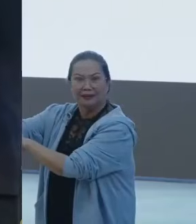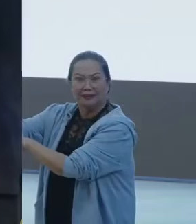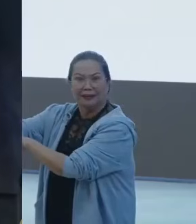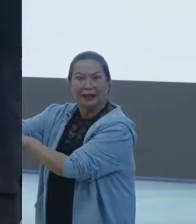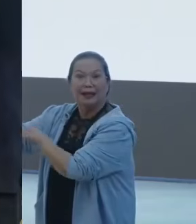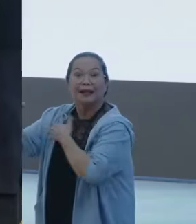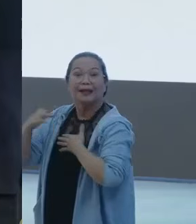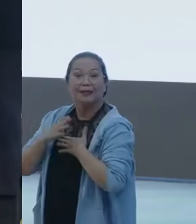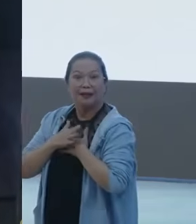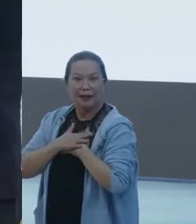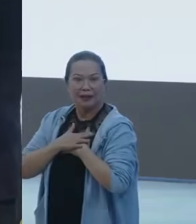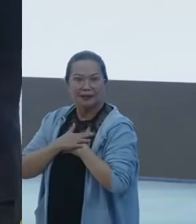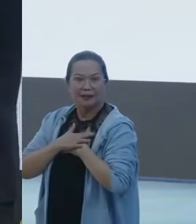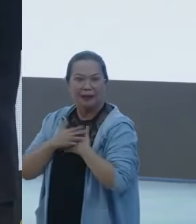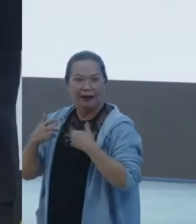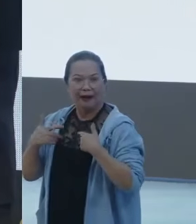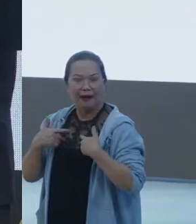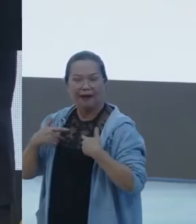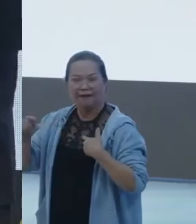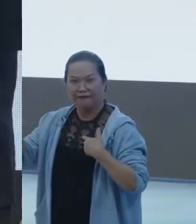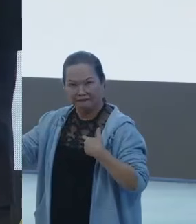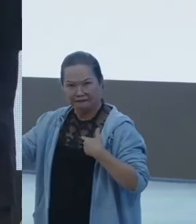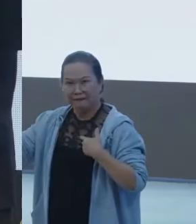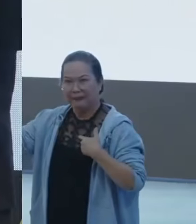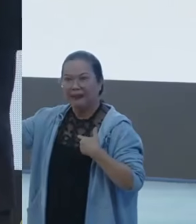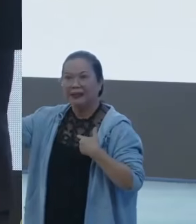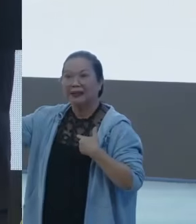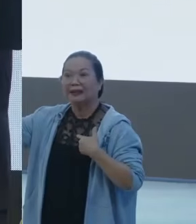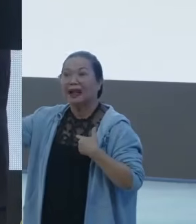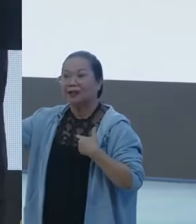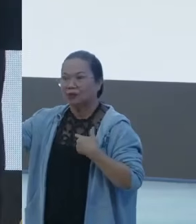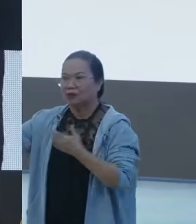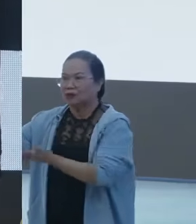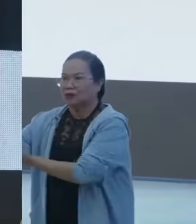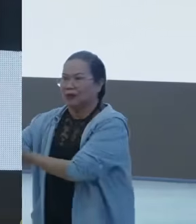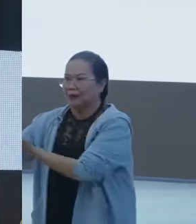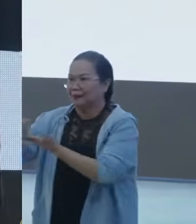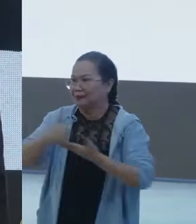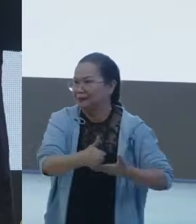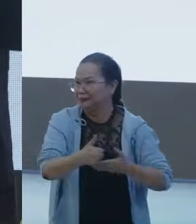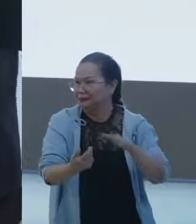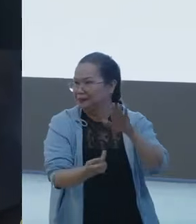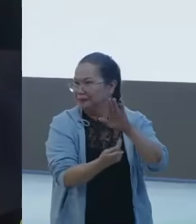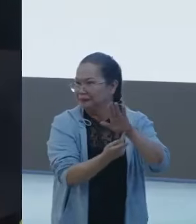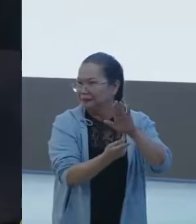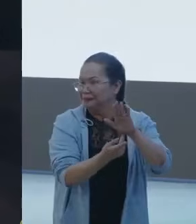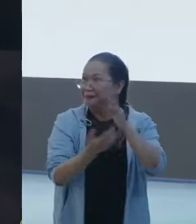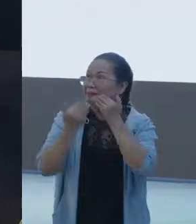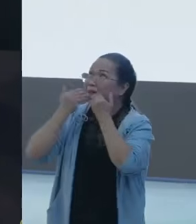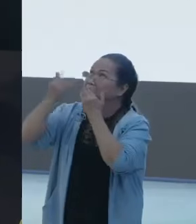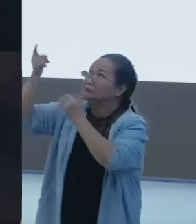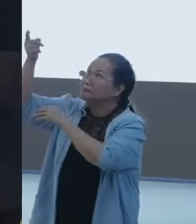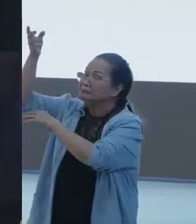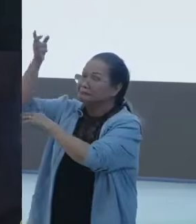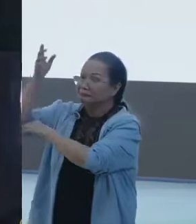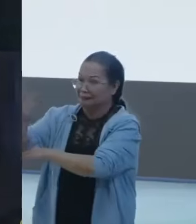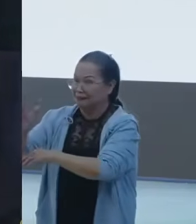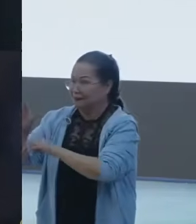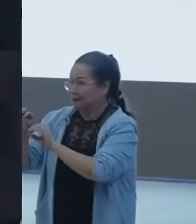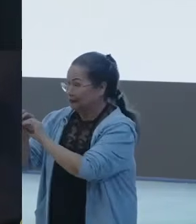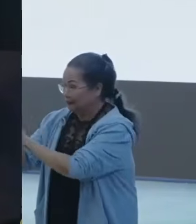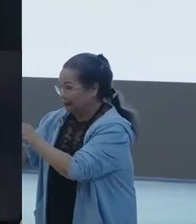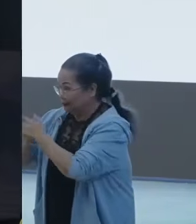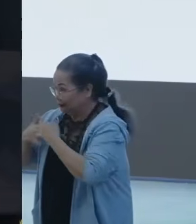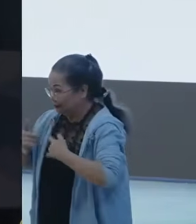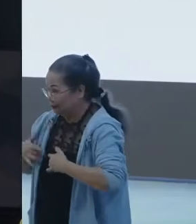grace. Siya ang katuwang ni Apostle Paul. Verses 16 to 17, but thanks be to God who put into the heart of Titus the